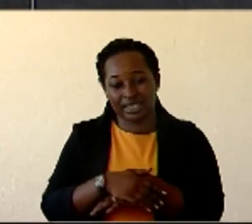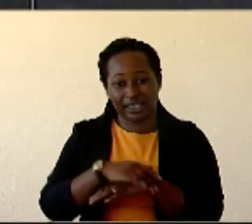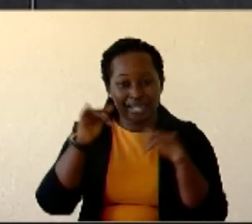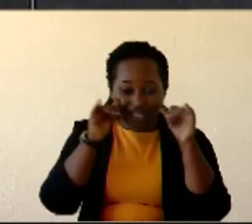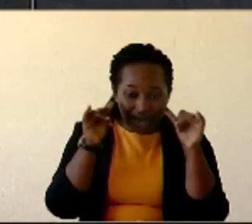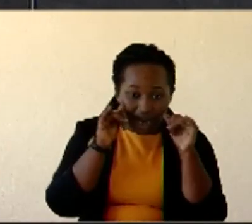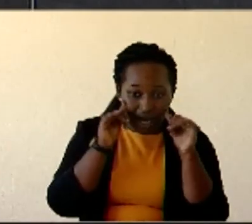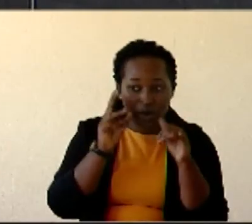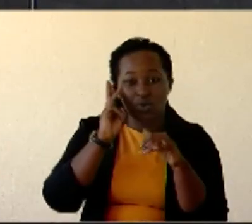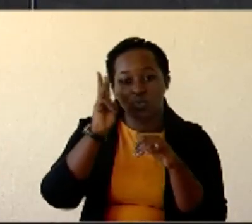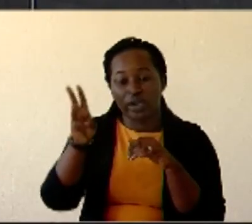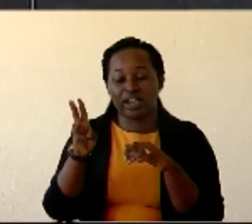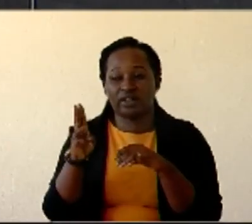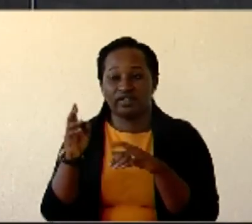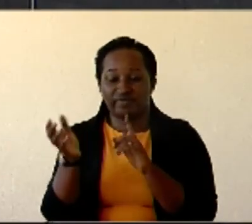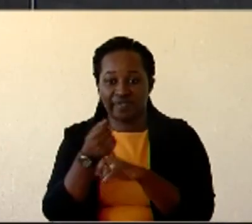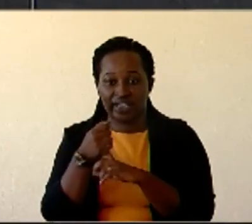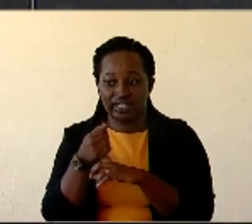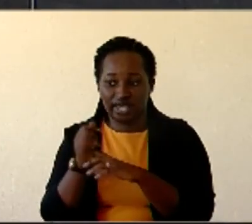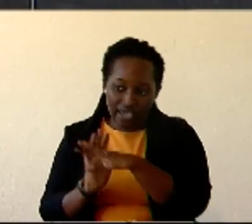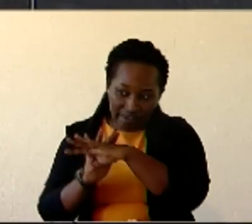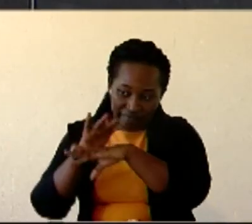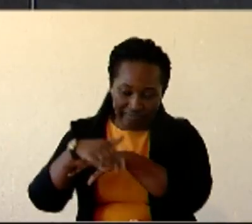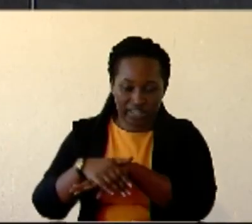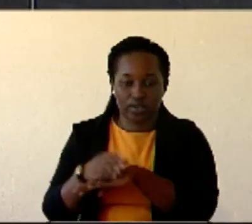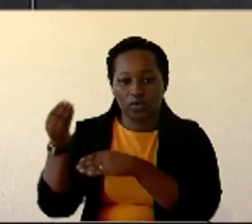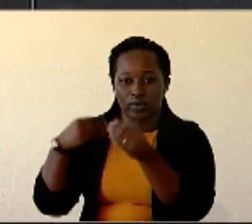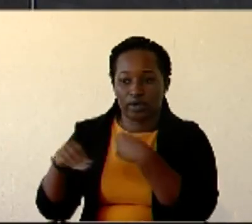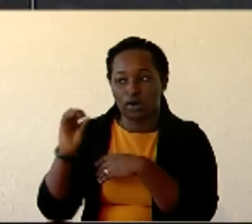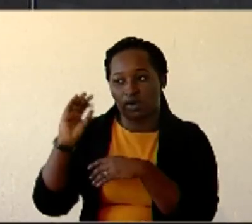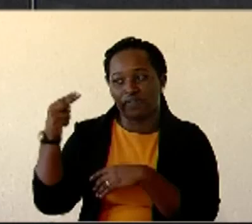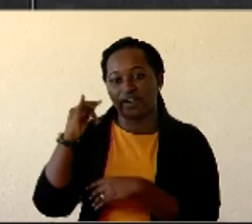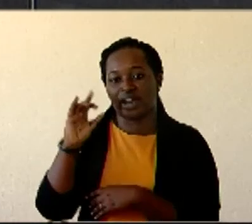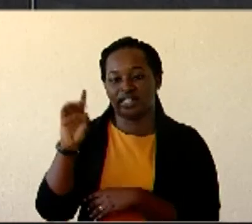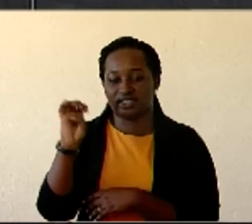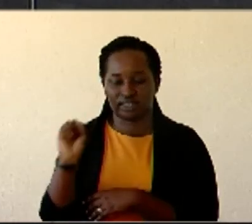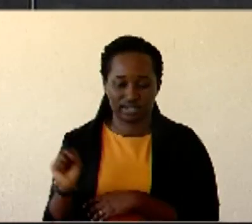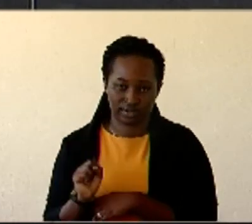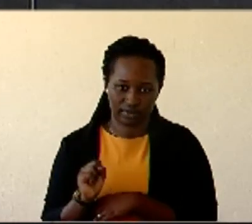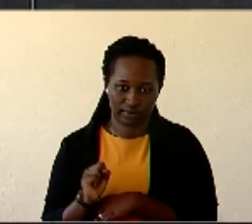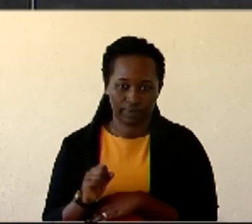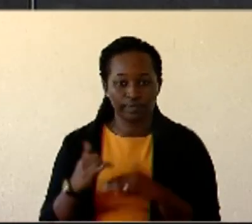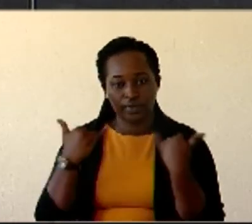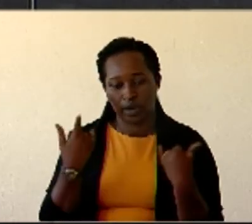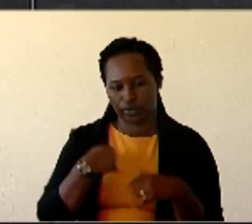will eventually or will finally have an effect on the supply or on the production of hides. So now let's look at the price